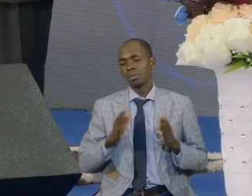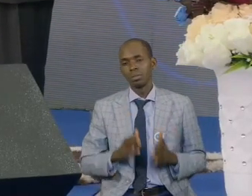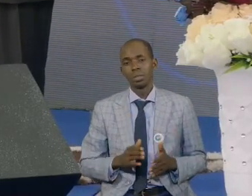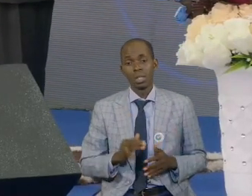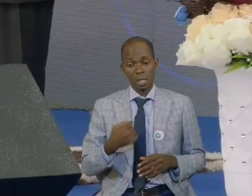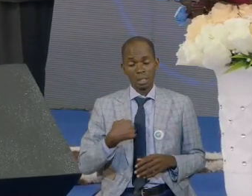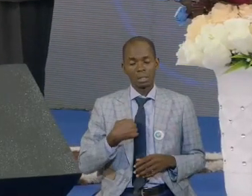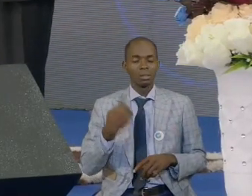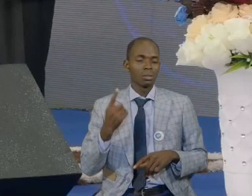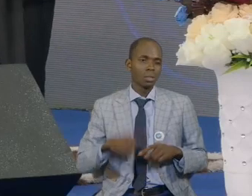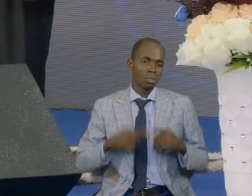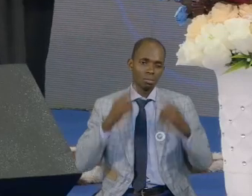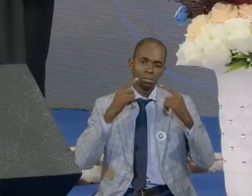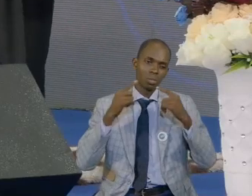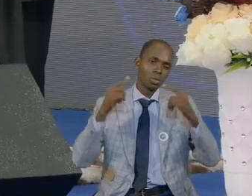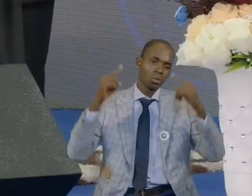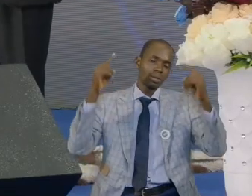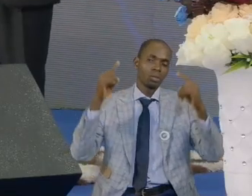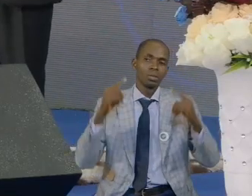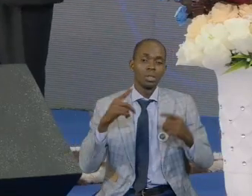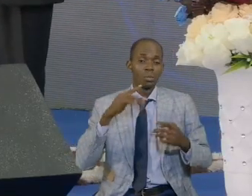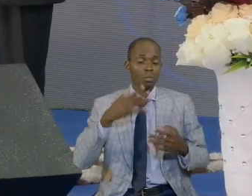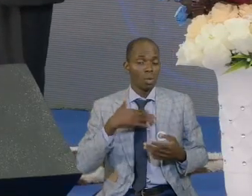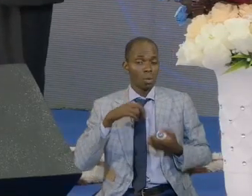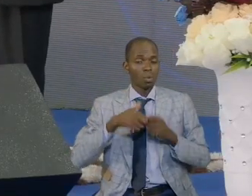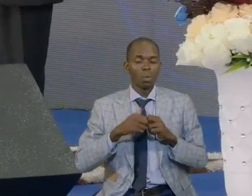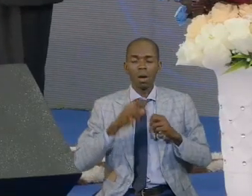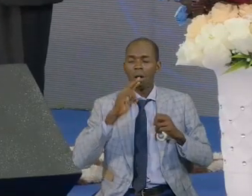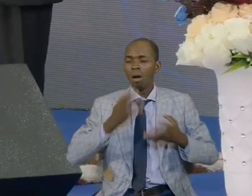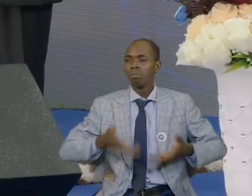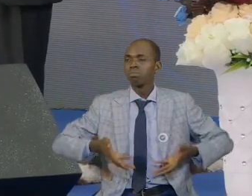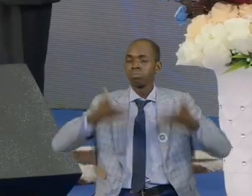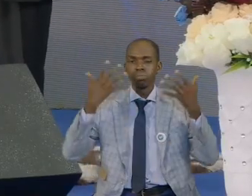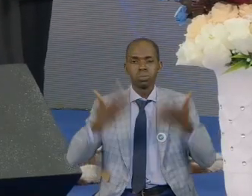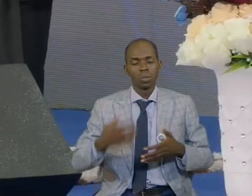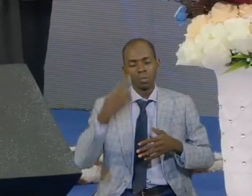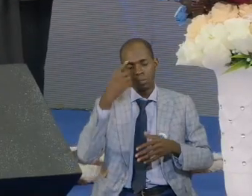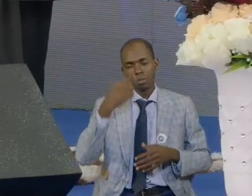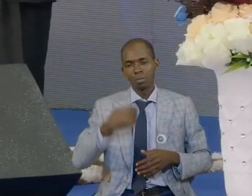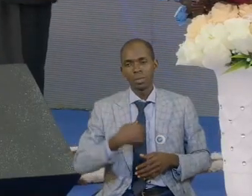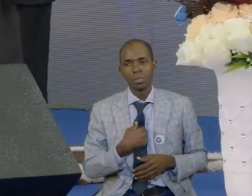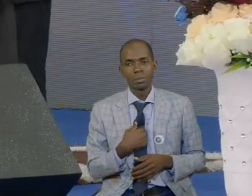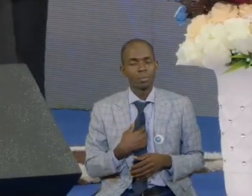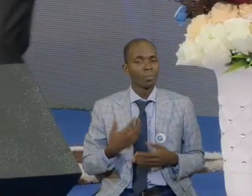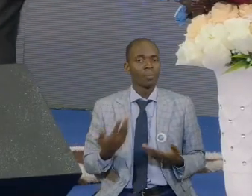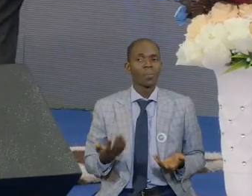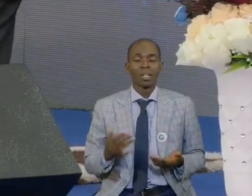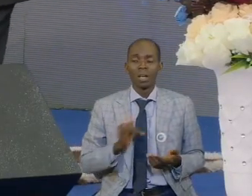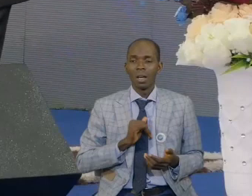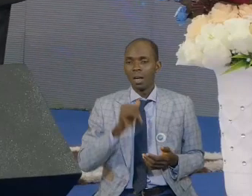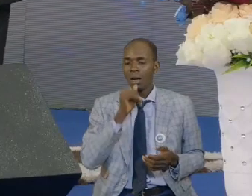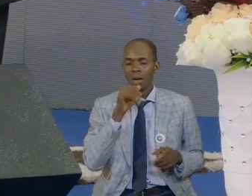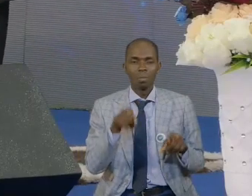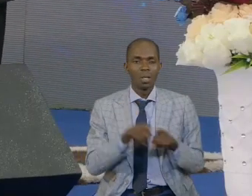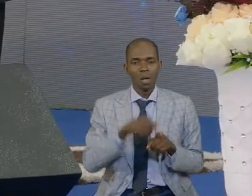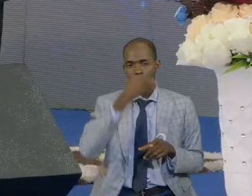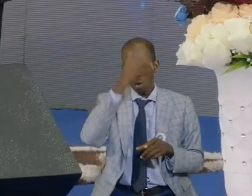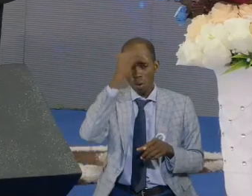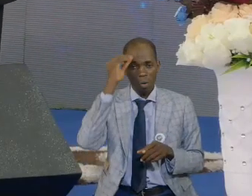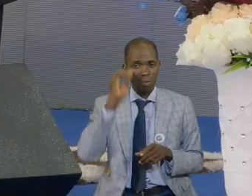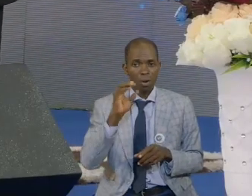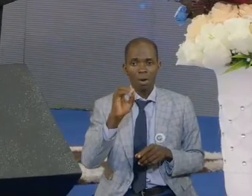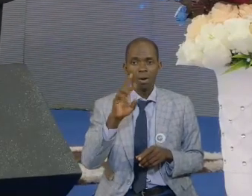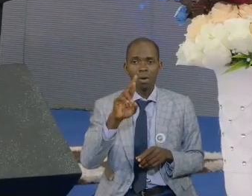succeed, the problems are too much for me, I'm like an orphan. You tell